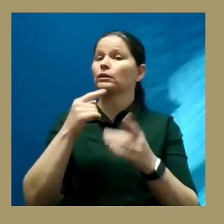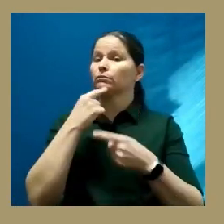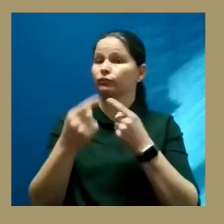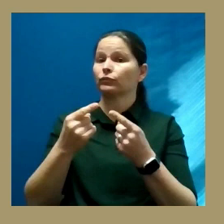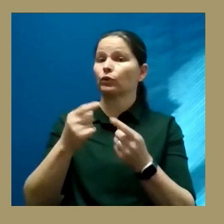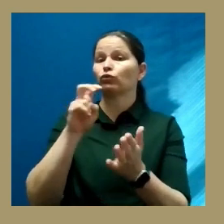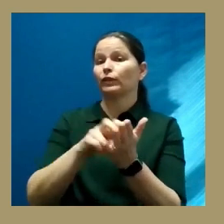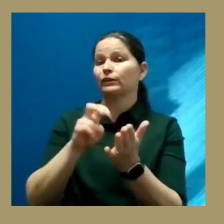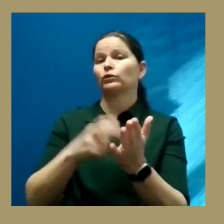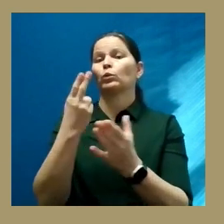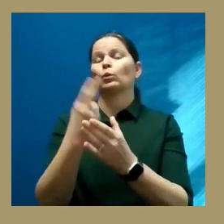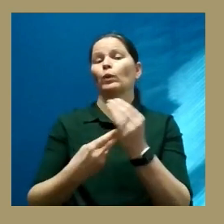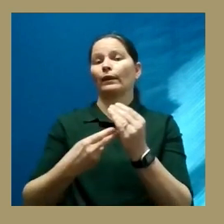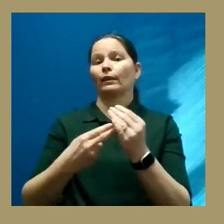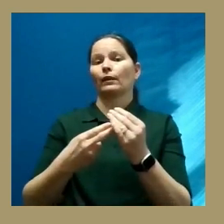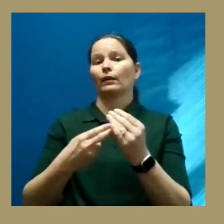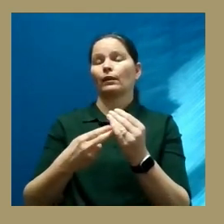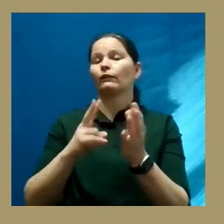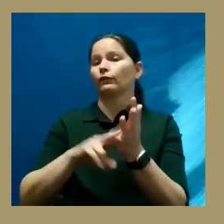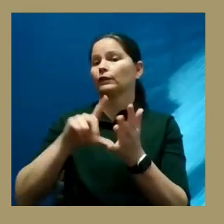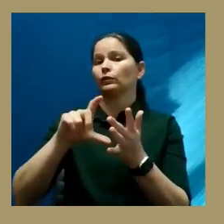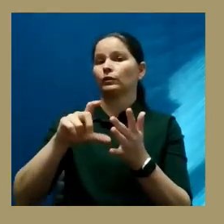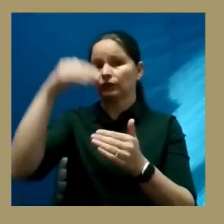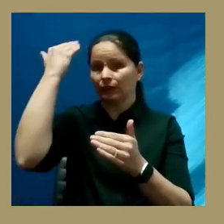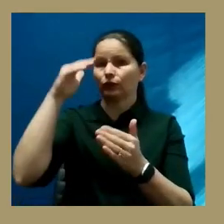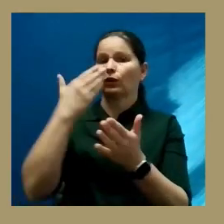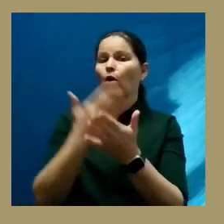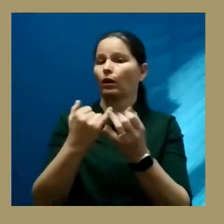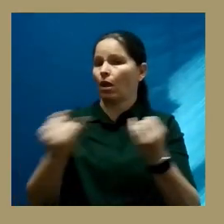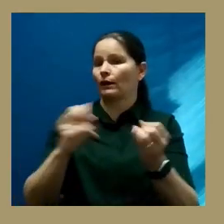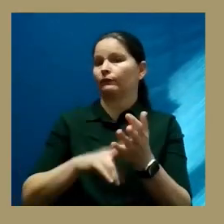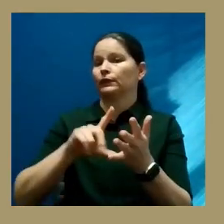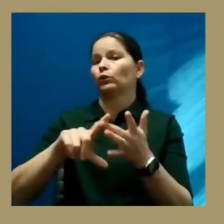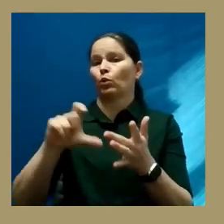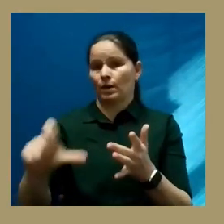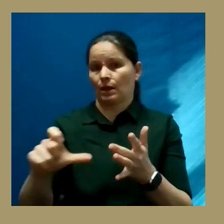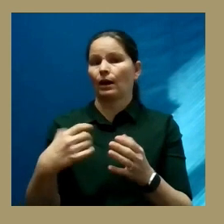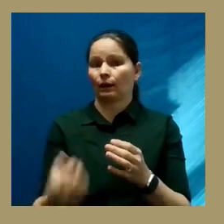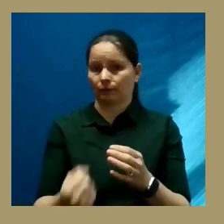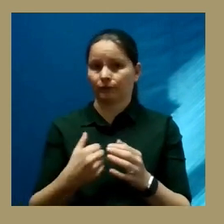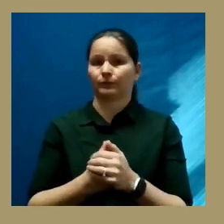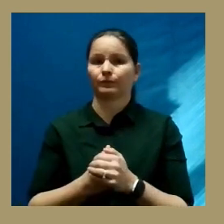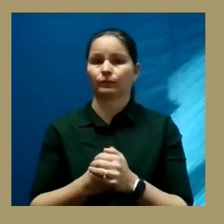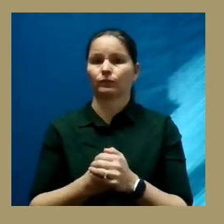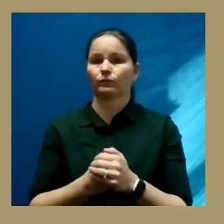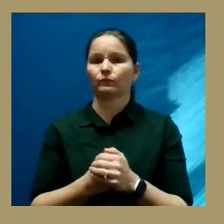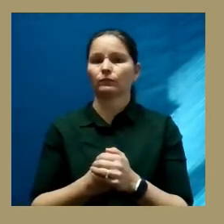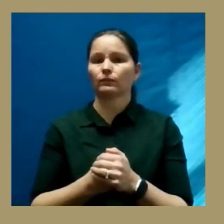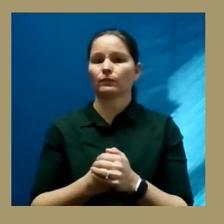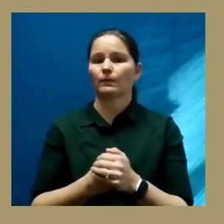Victoria, and they can also contact the card team to apply, also through